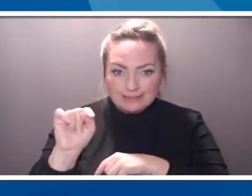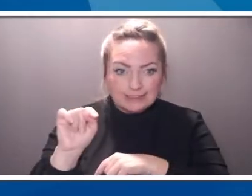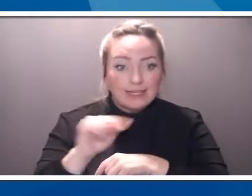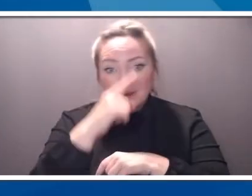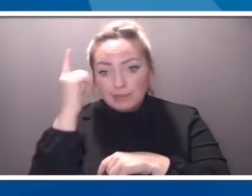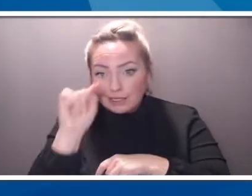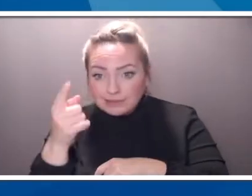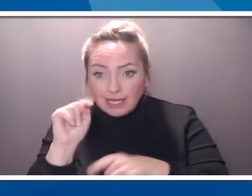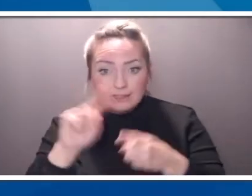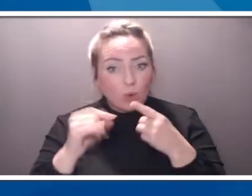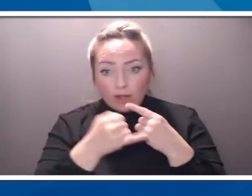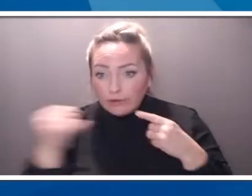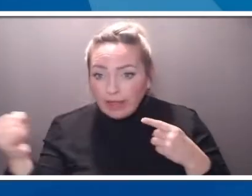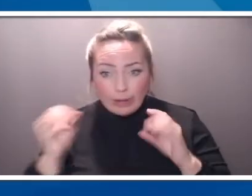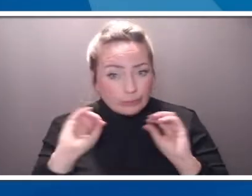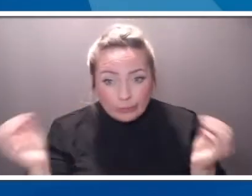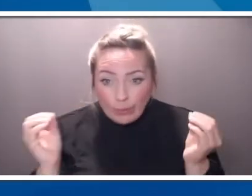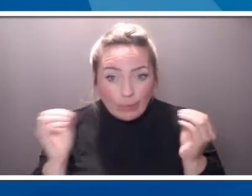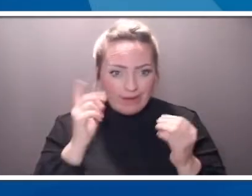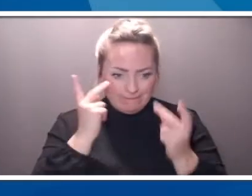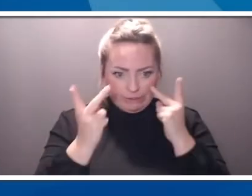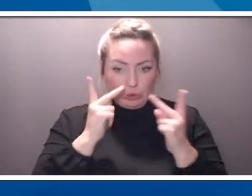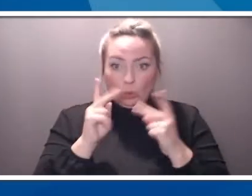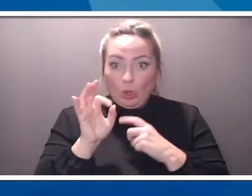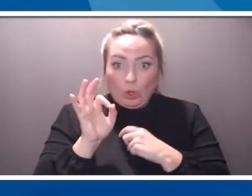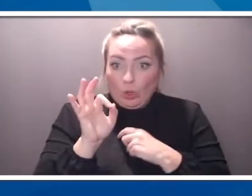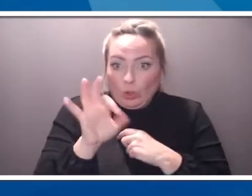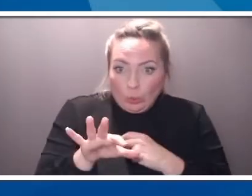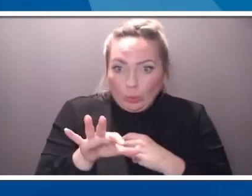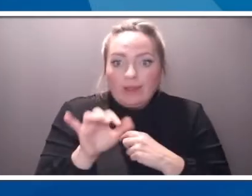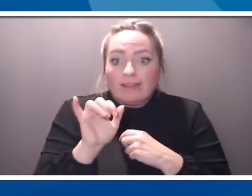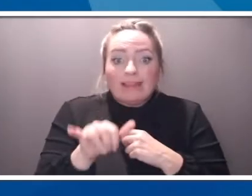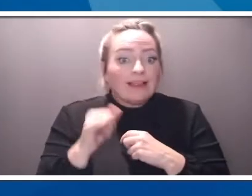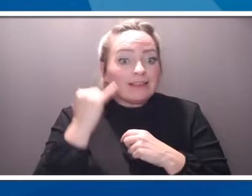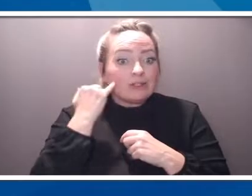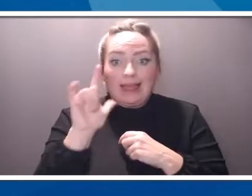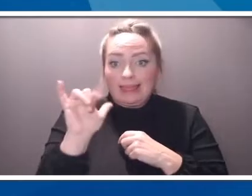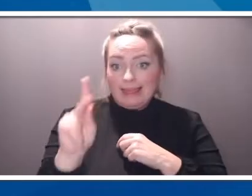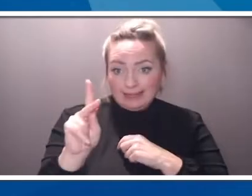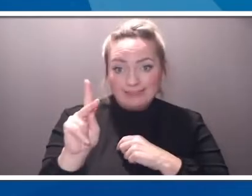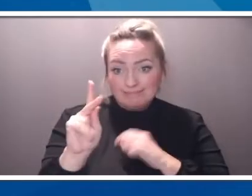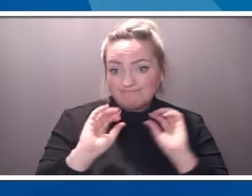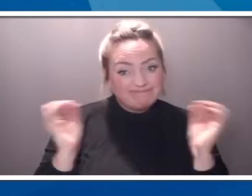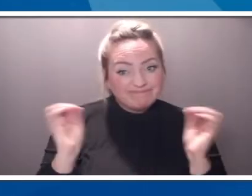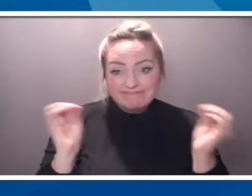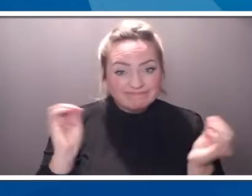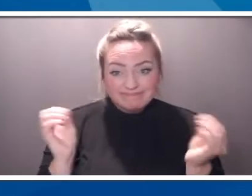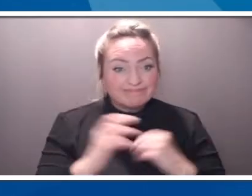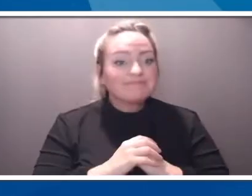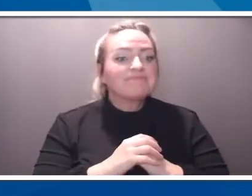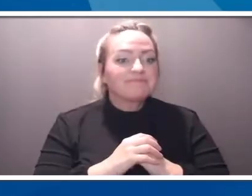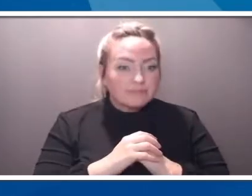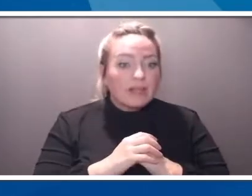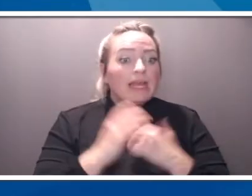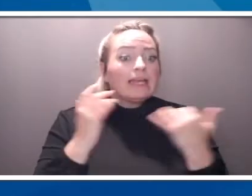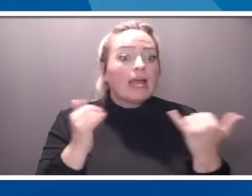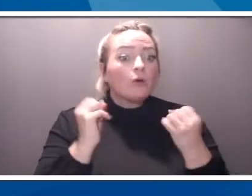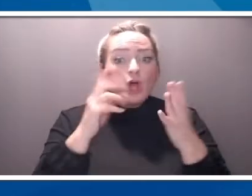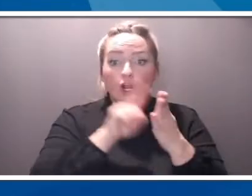regular text. So it's using black text, there's no underline, there's no other visual clue that there is a link to start